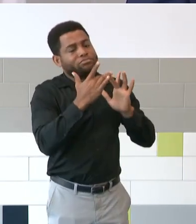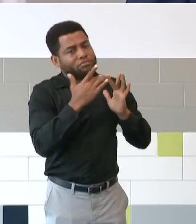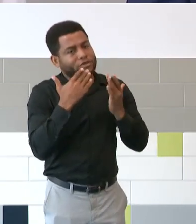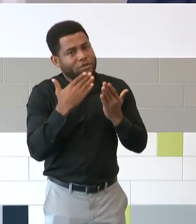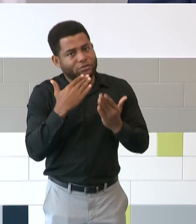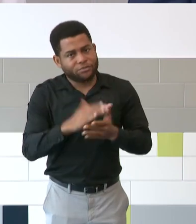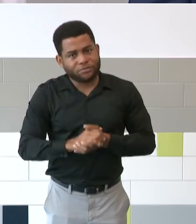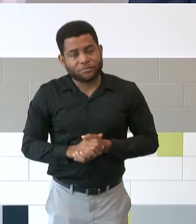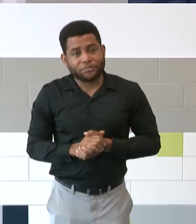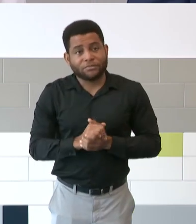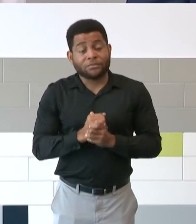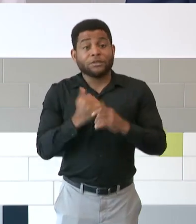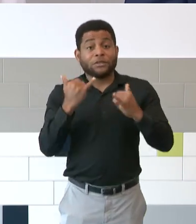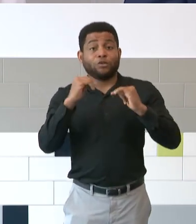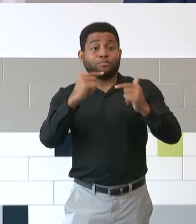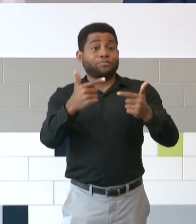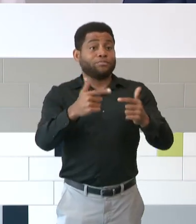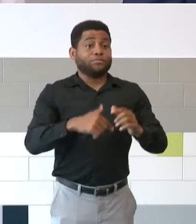Thank you.